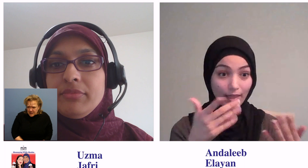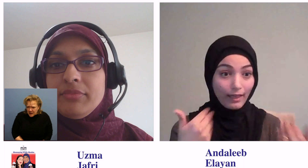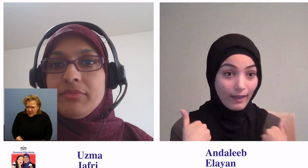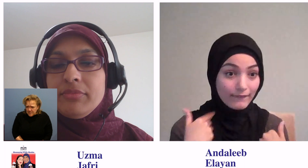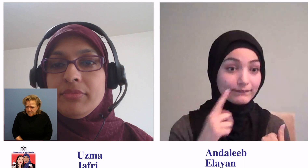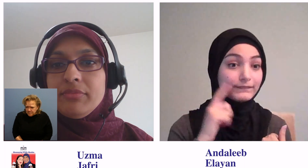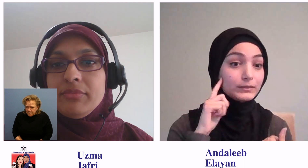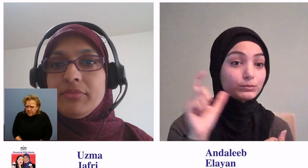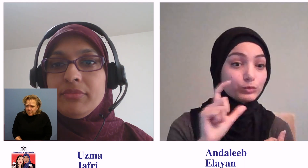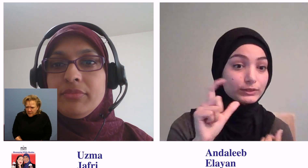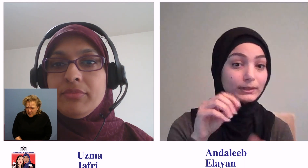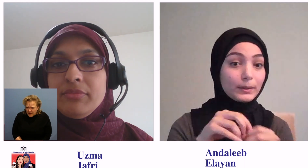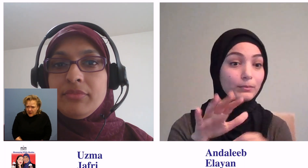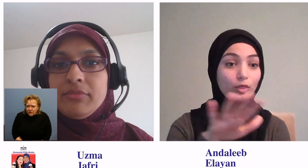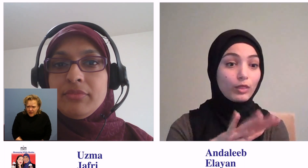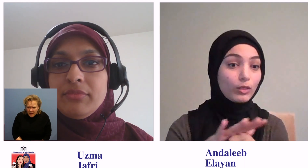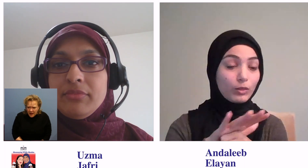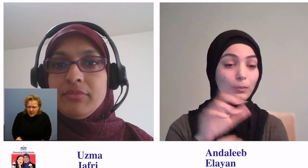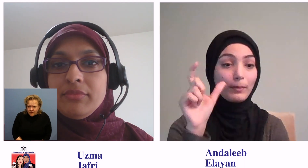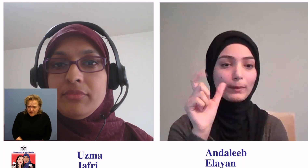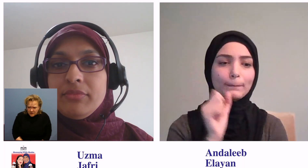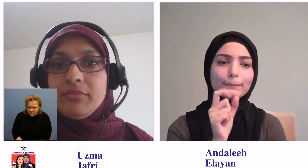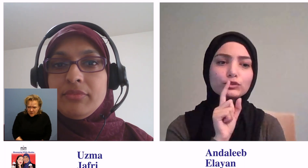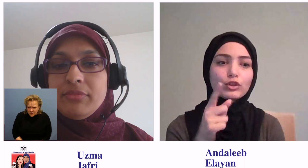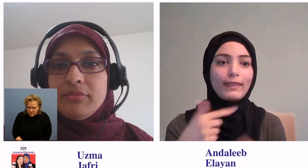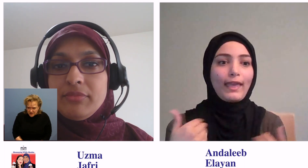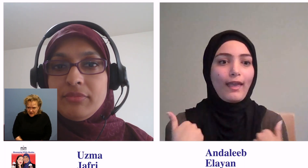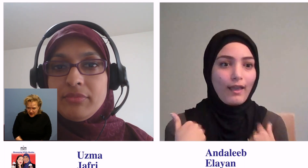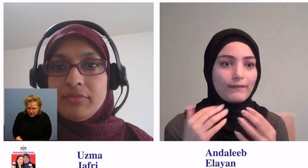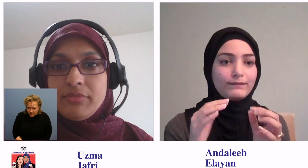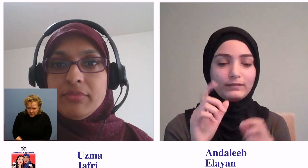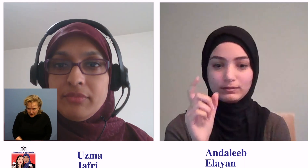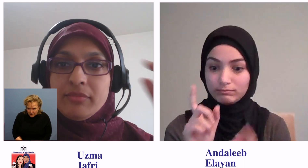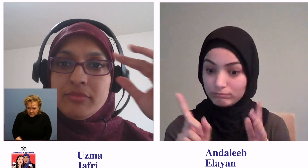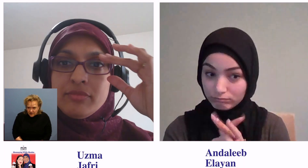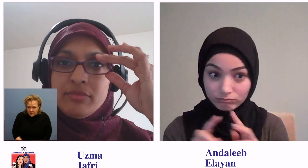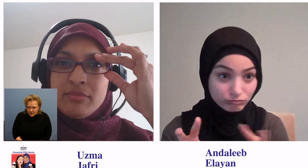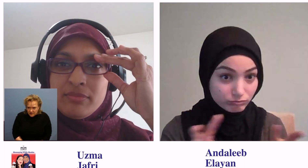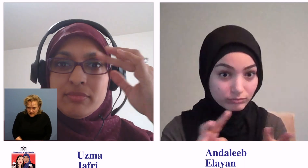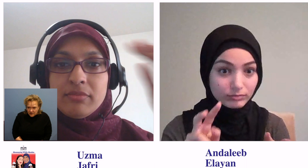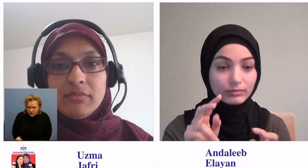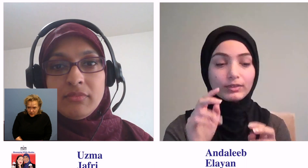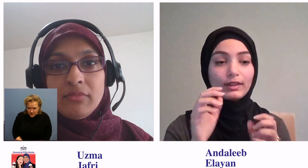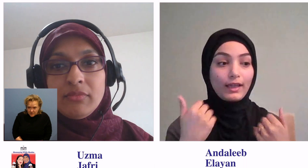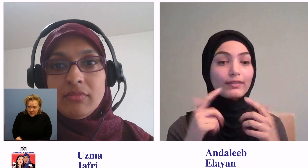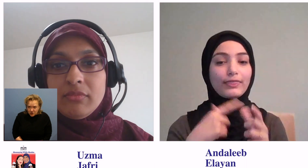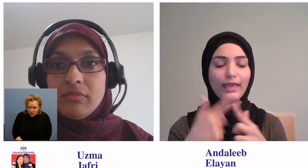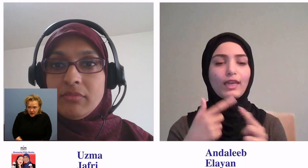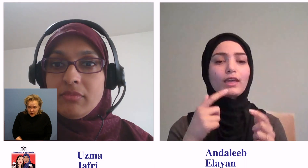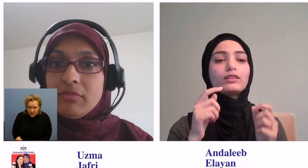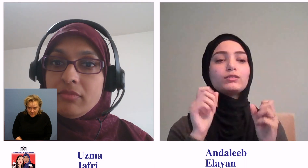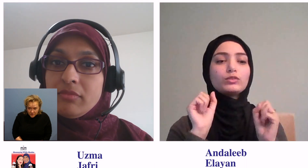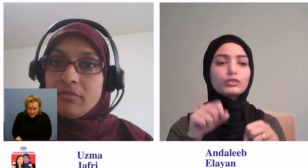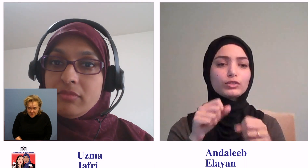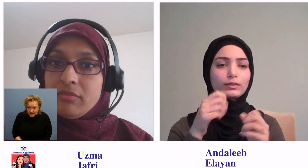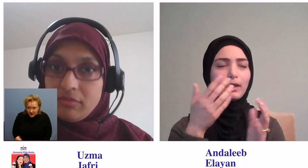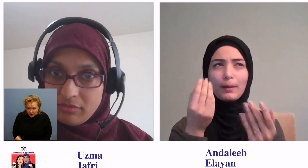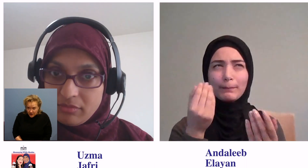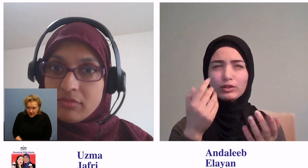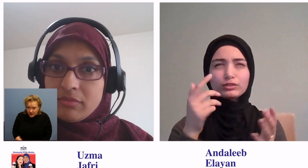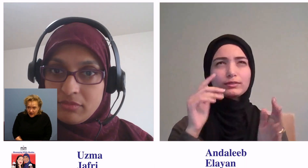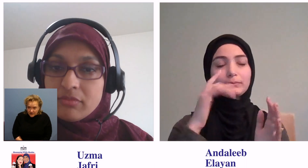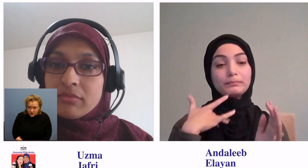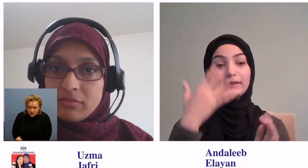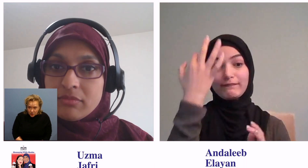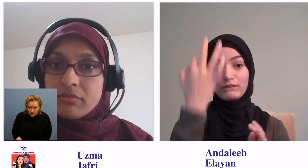Yes. If they have Deaf Muslims in the area, you need to make sure that you have Deaf Muslims in the